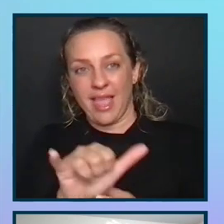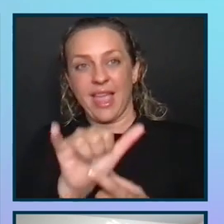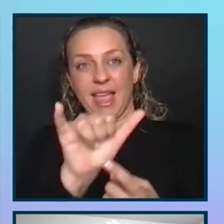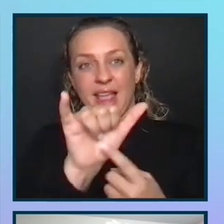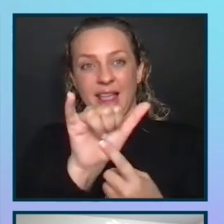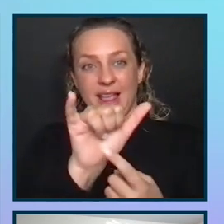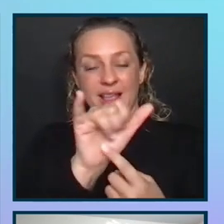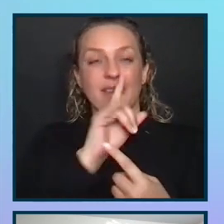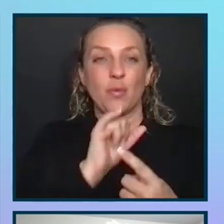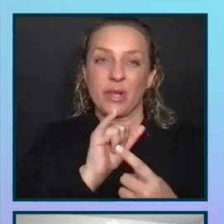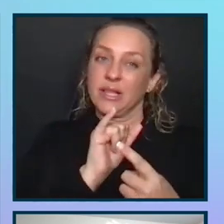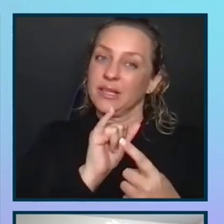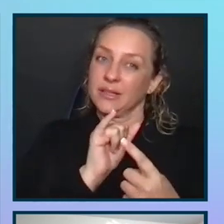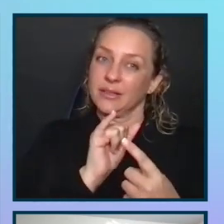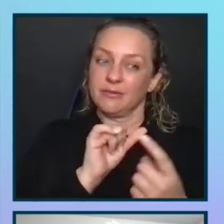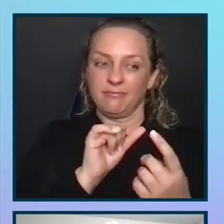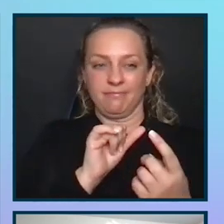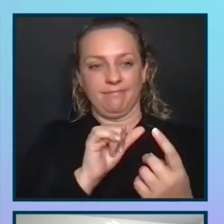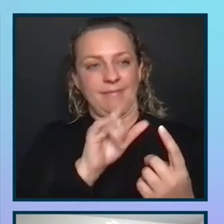promise?